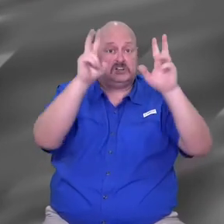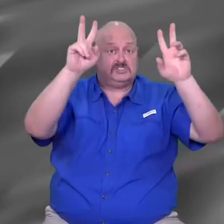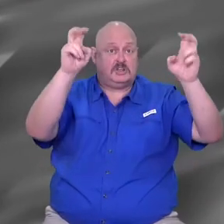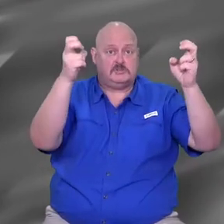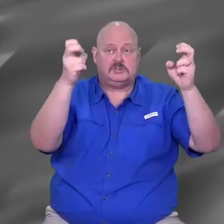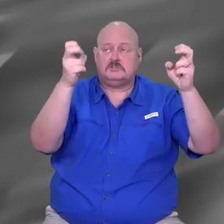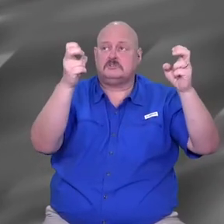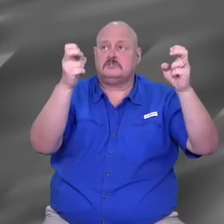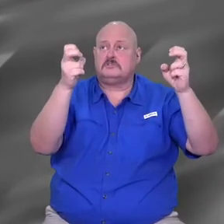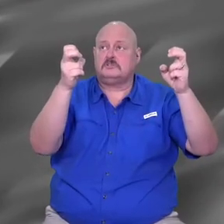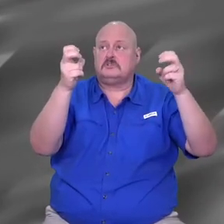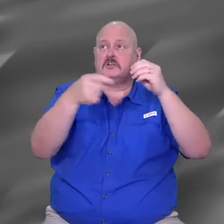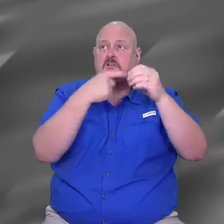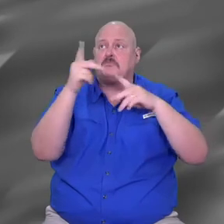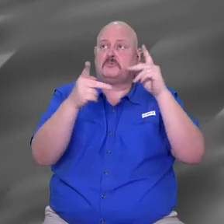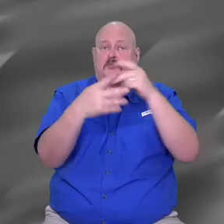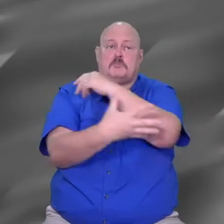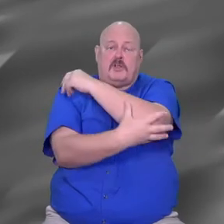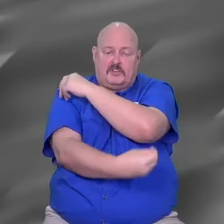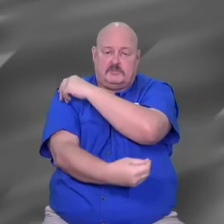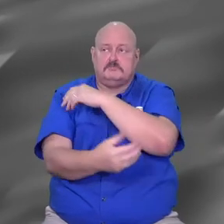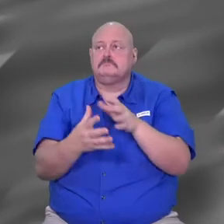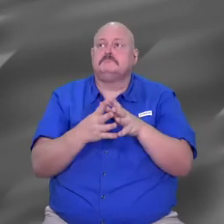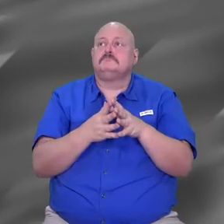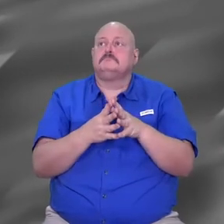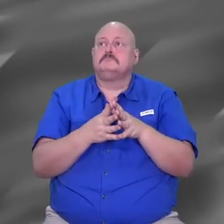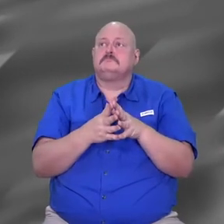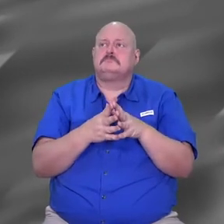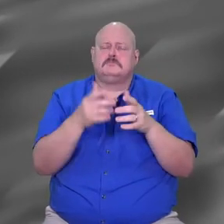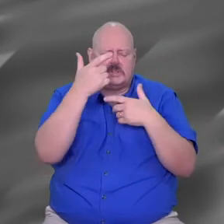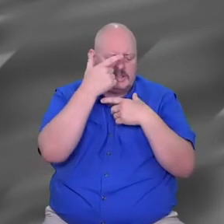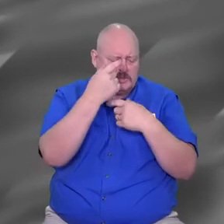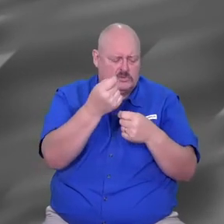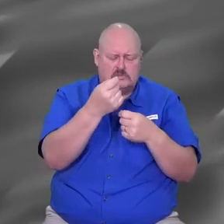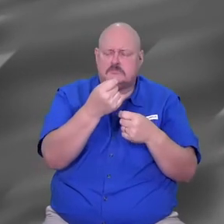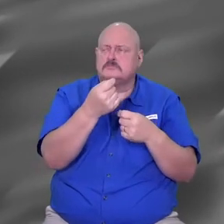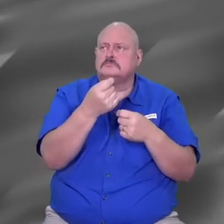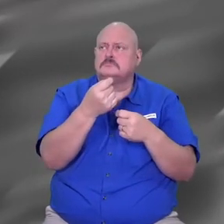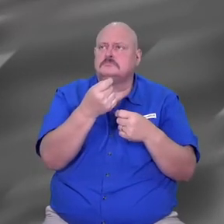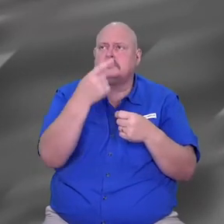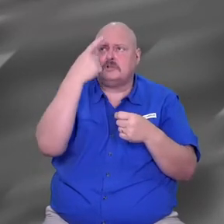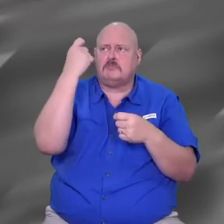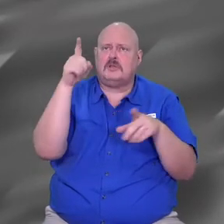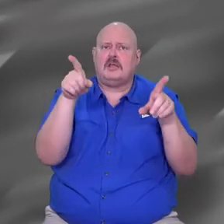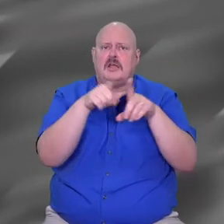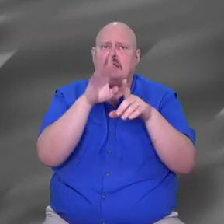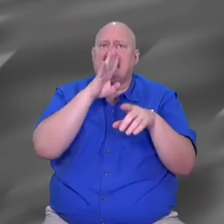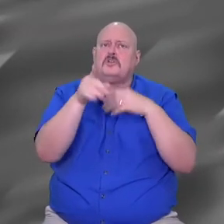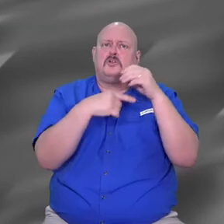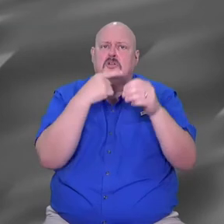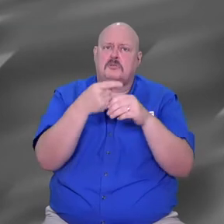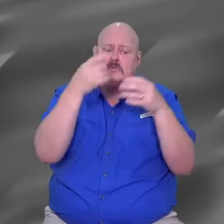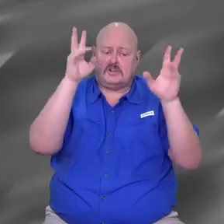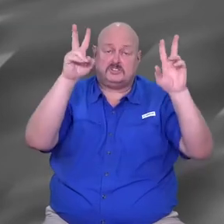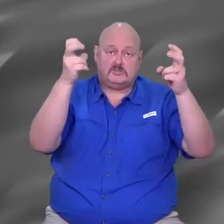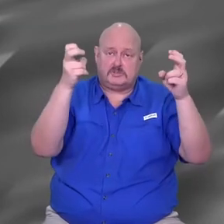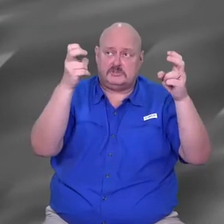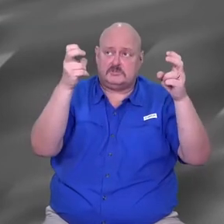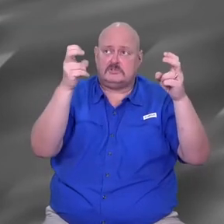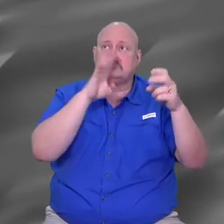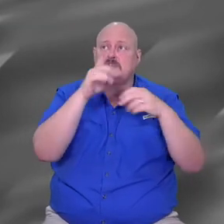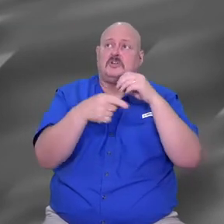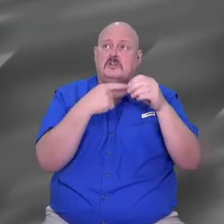matters of those who are in poverty. And it's interesting because as she talks about the subject matters, she